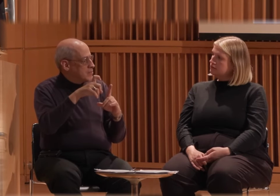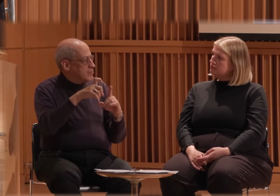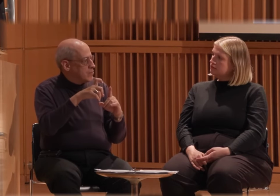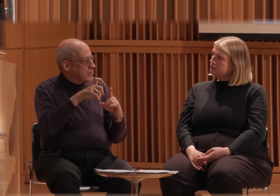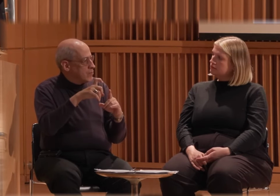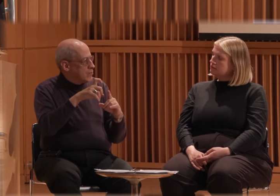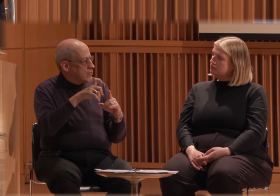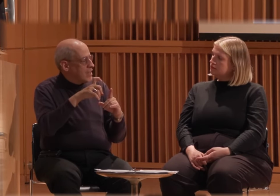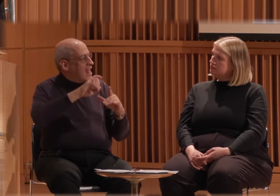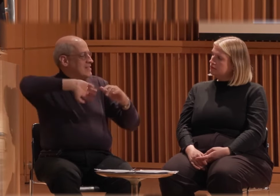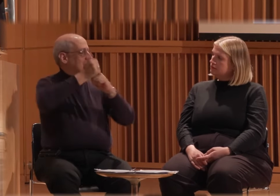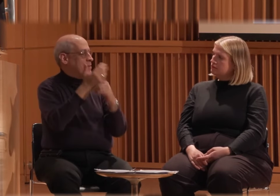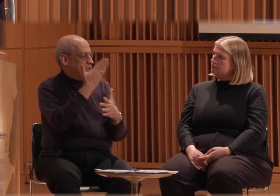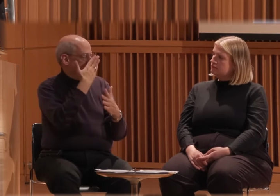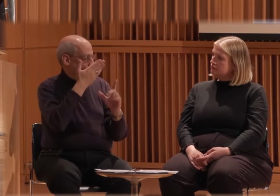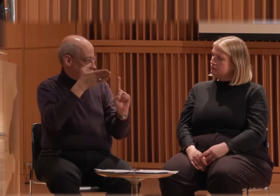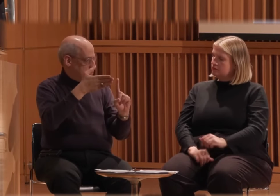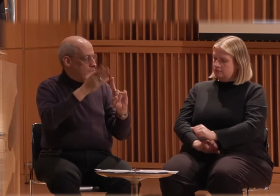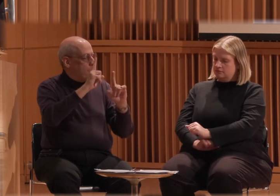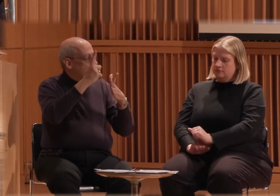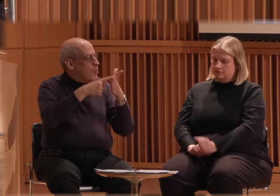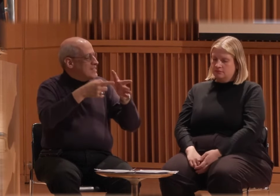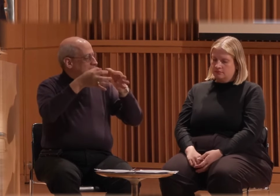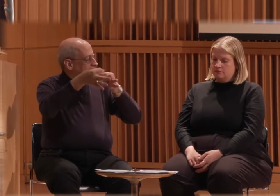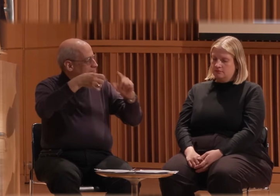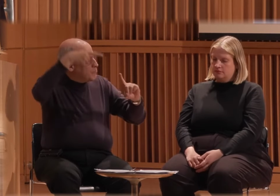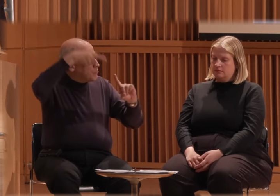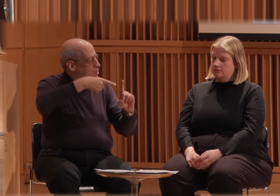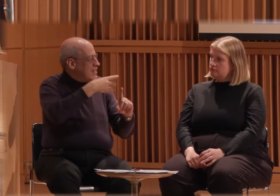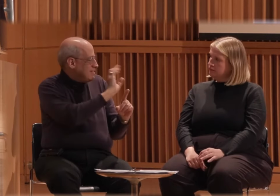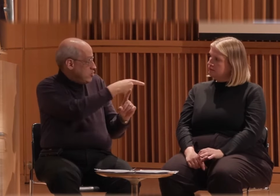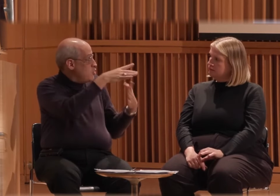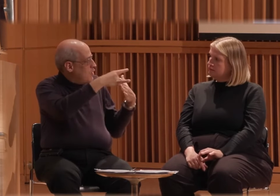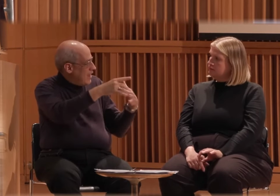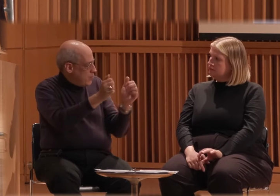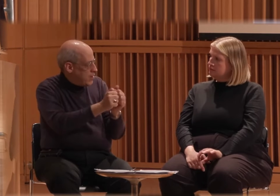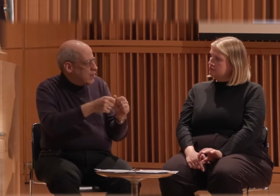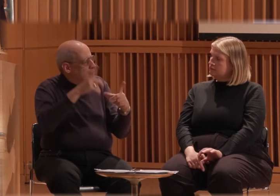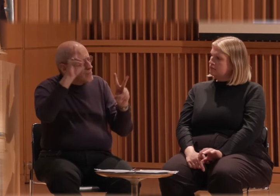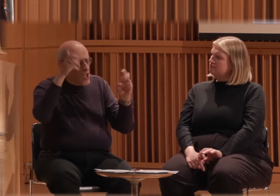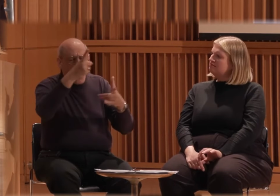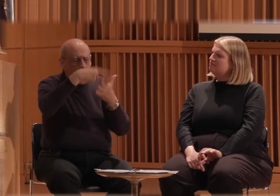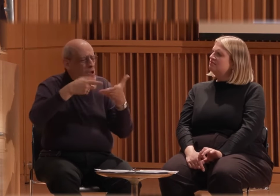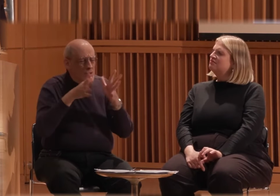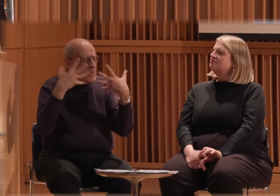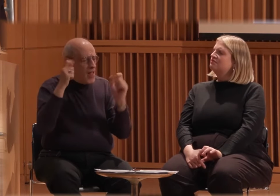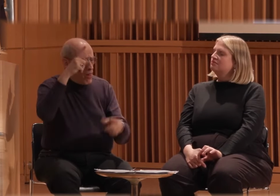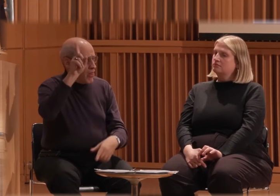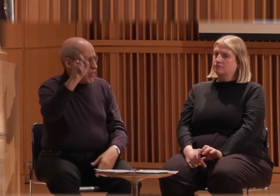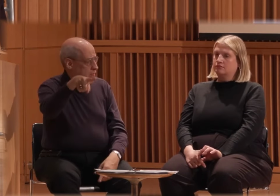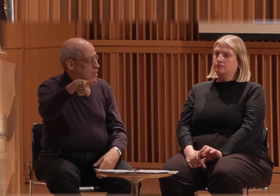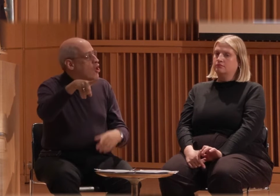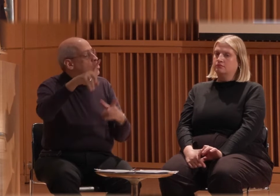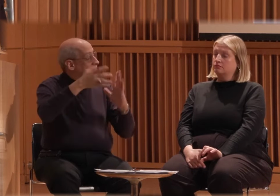but foreground the definitional question that Celina led with, which is, what is public health? Is this just going